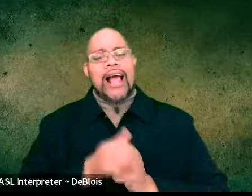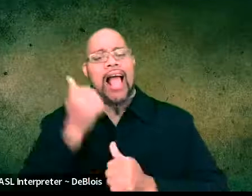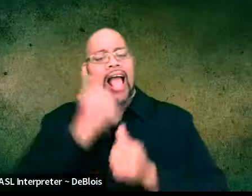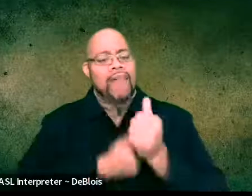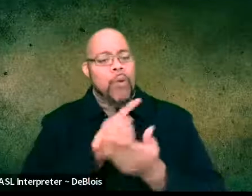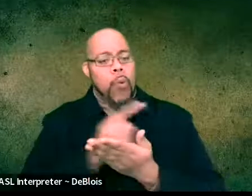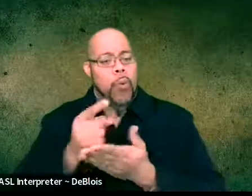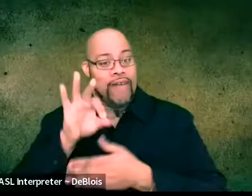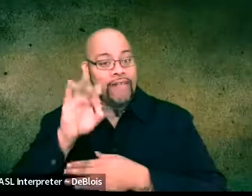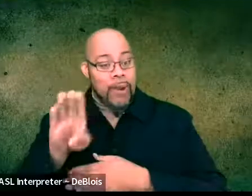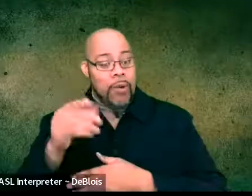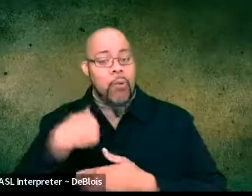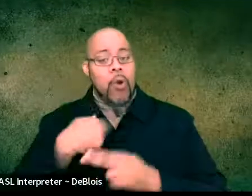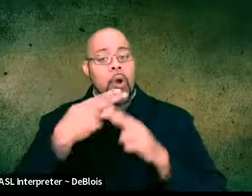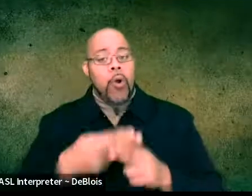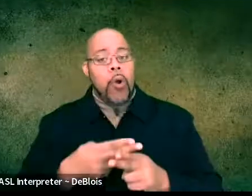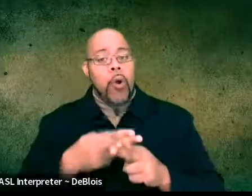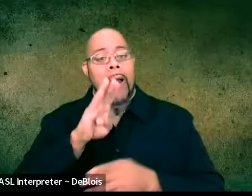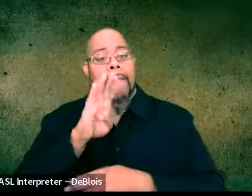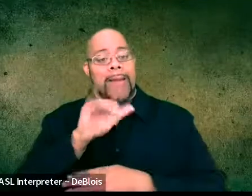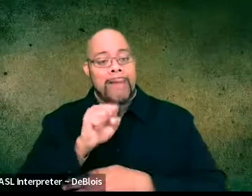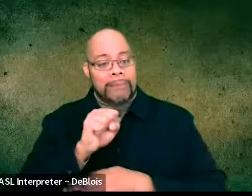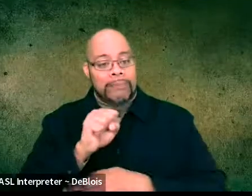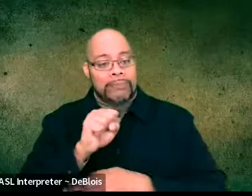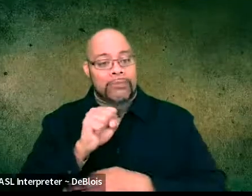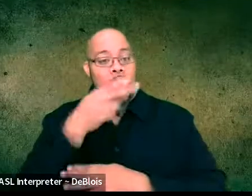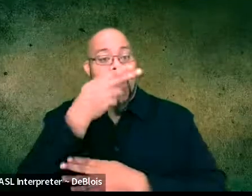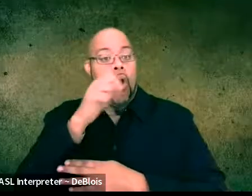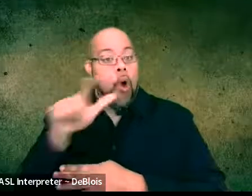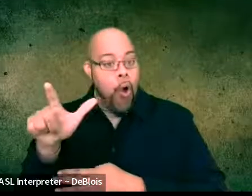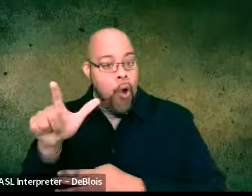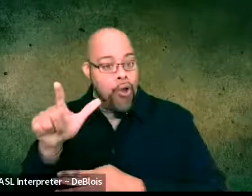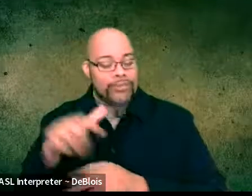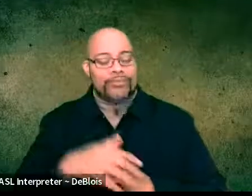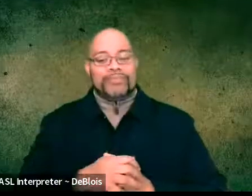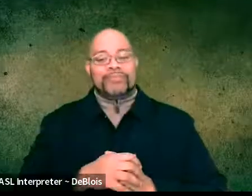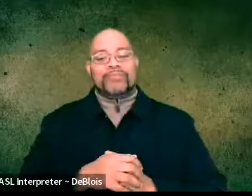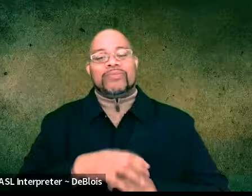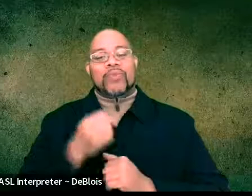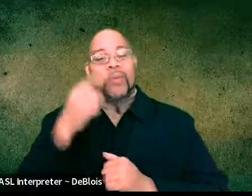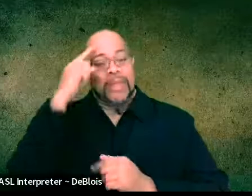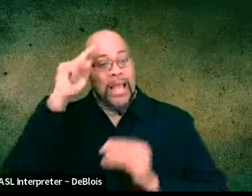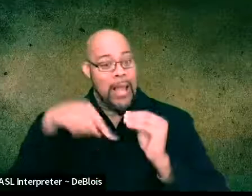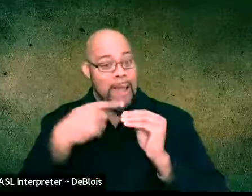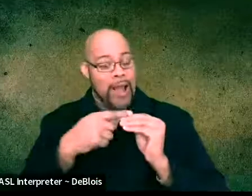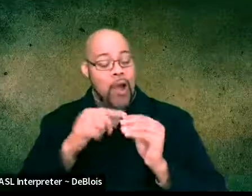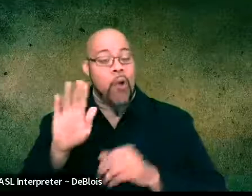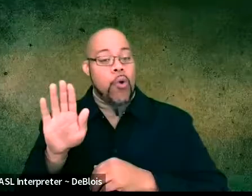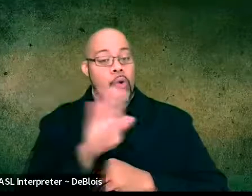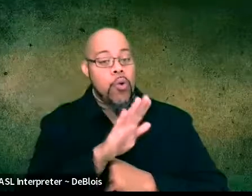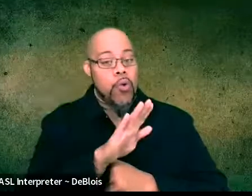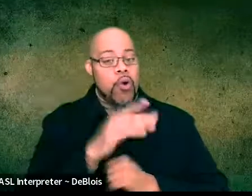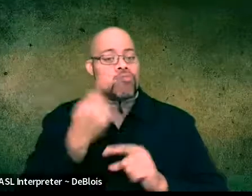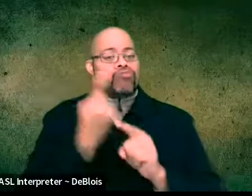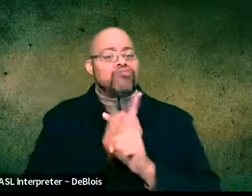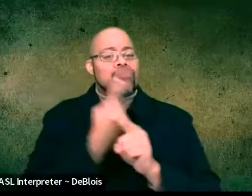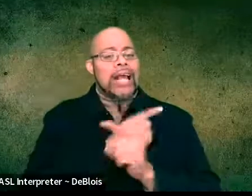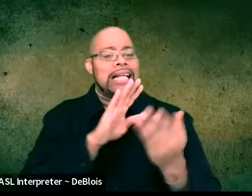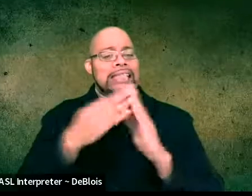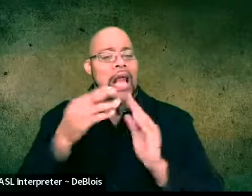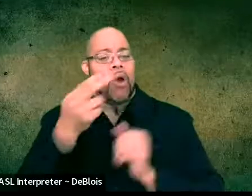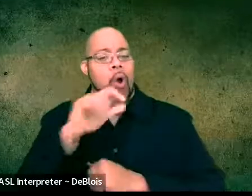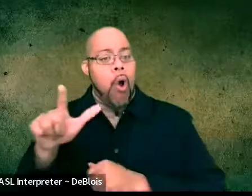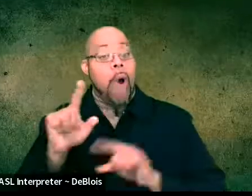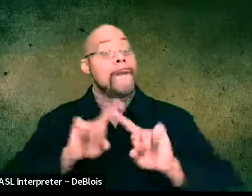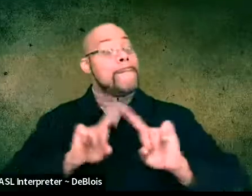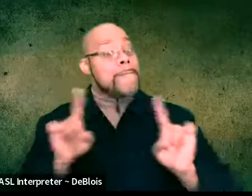in February, we're calling the BIMS Hall, okay? So think about your regular town hall,